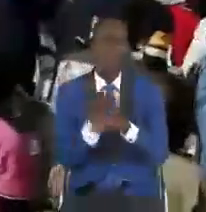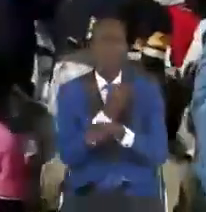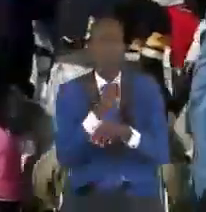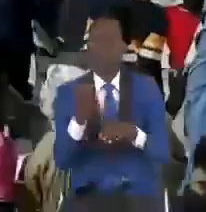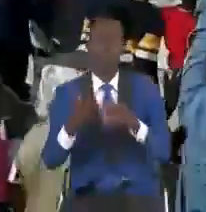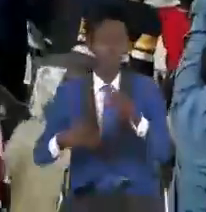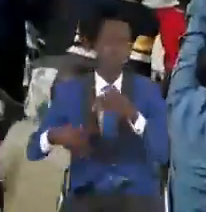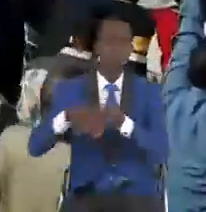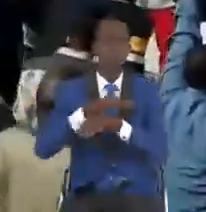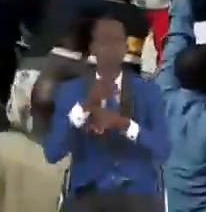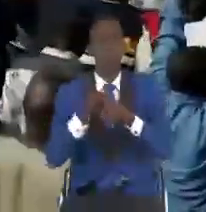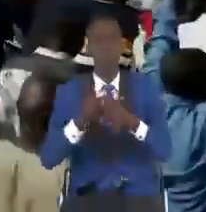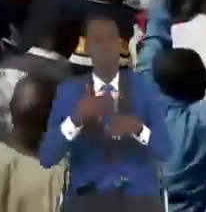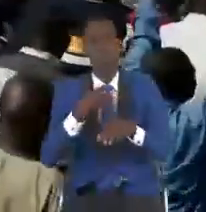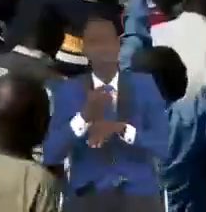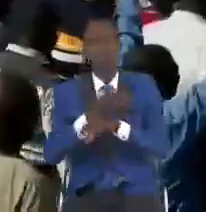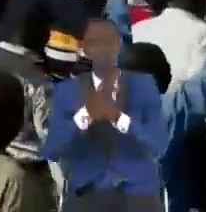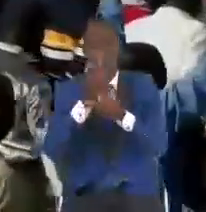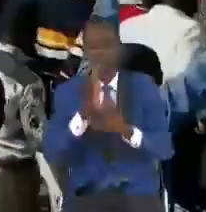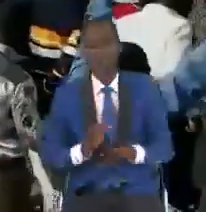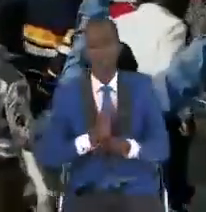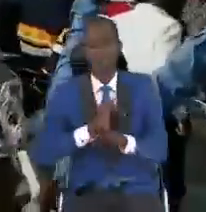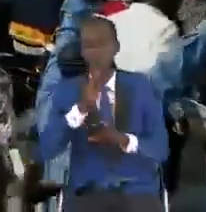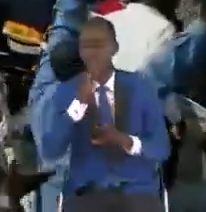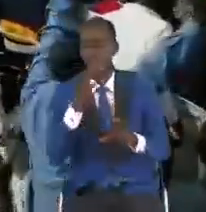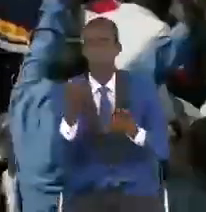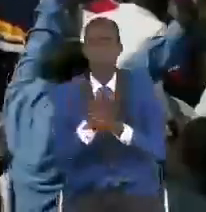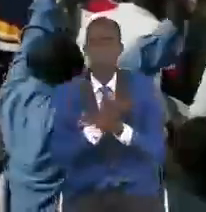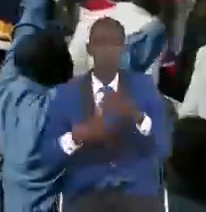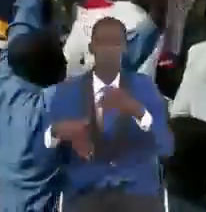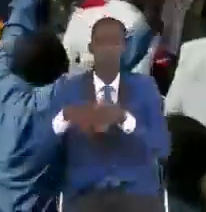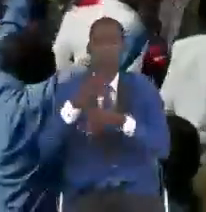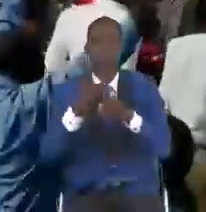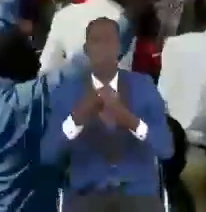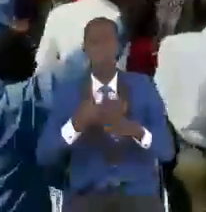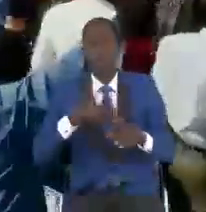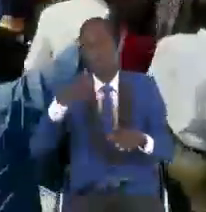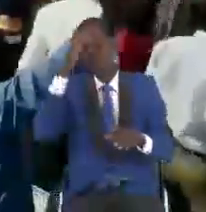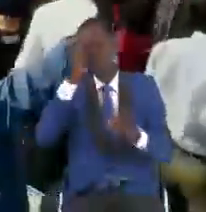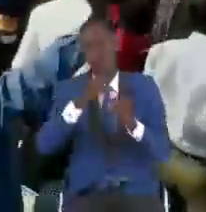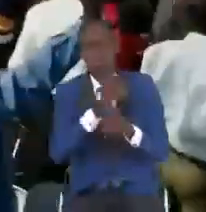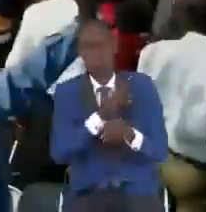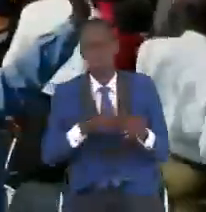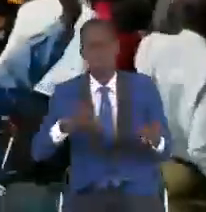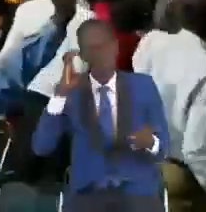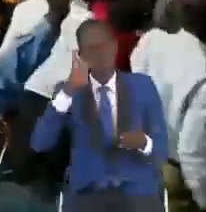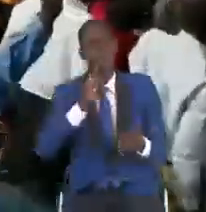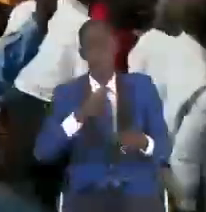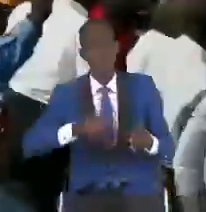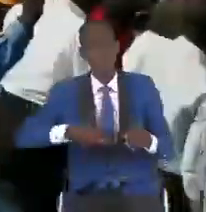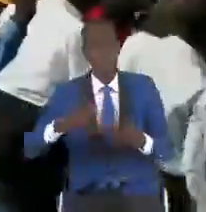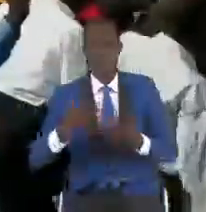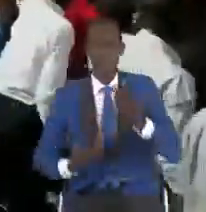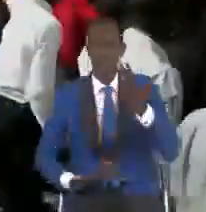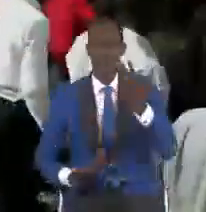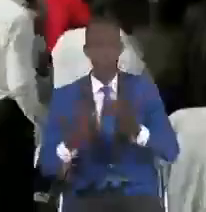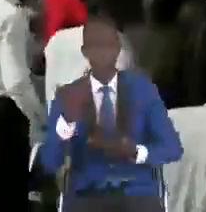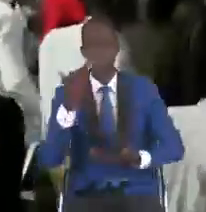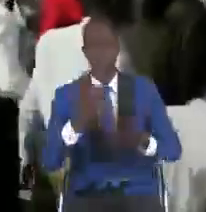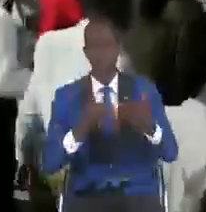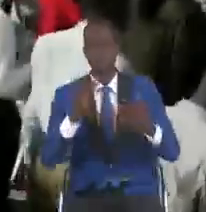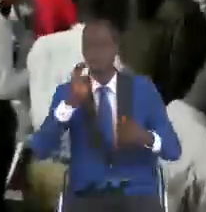I'm taking the baton from my father in the Lord. He's still refiring and running. I